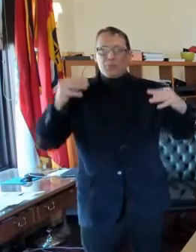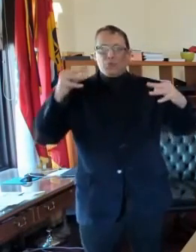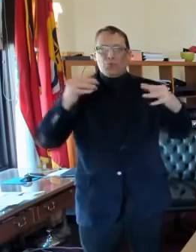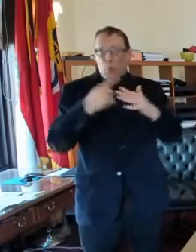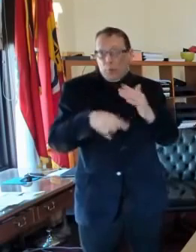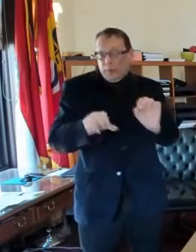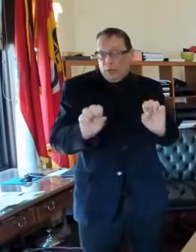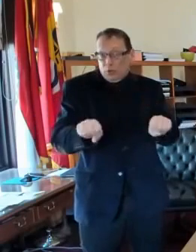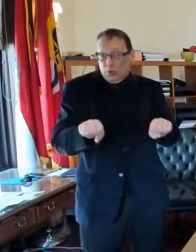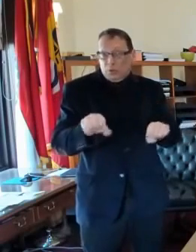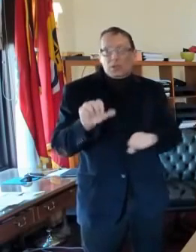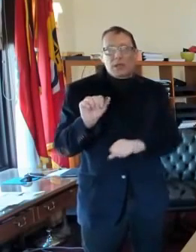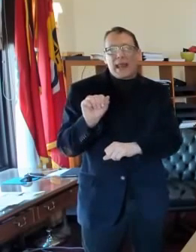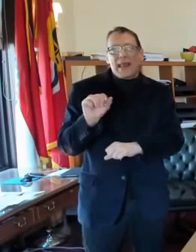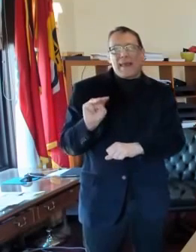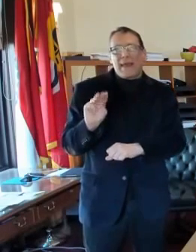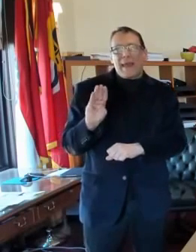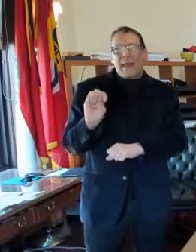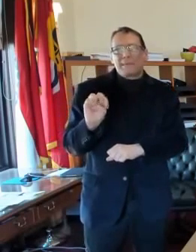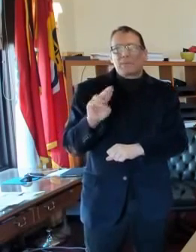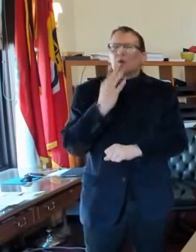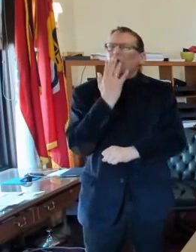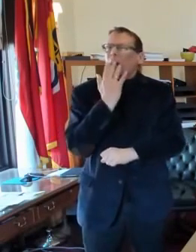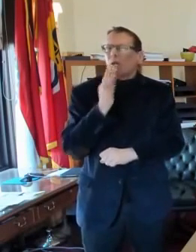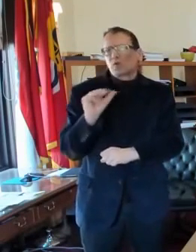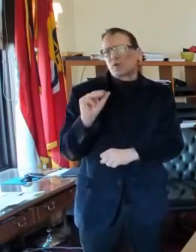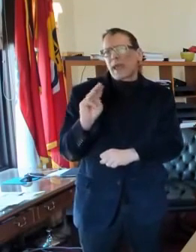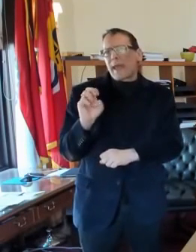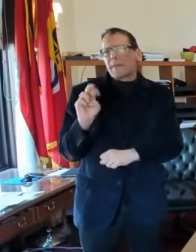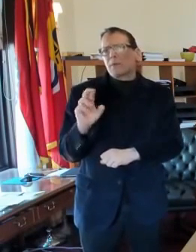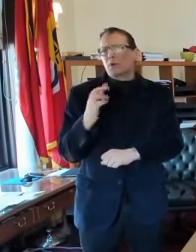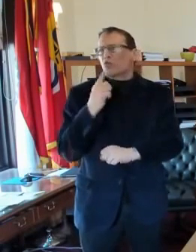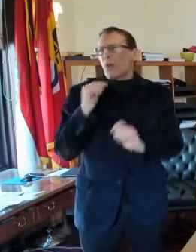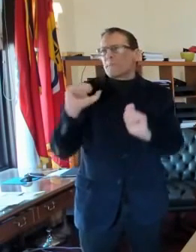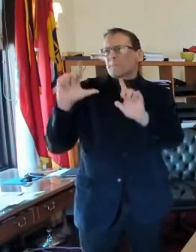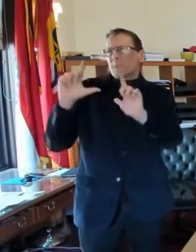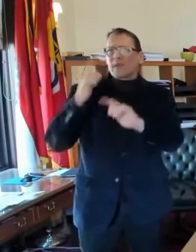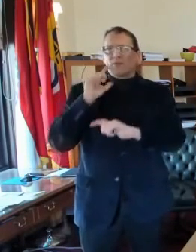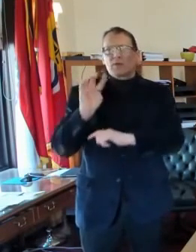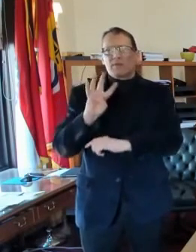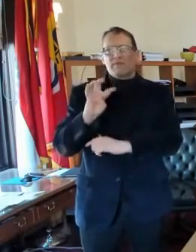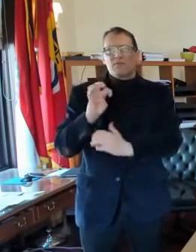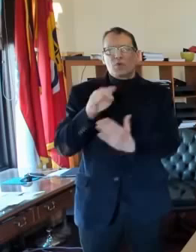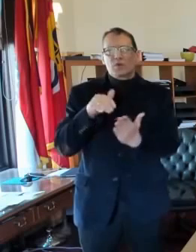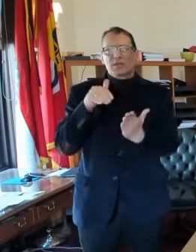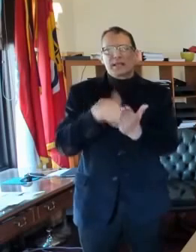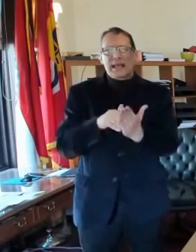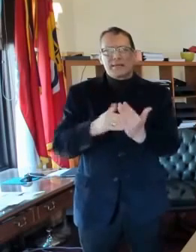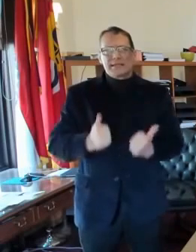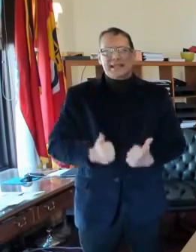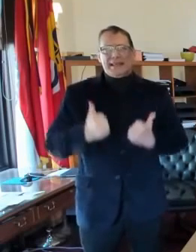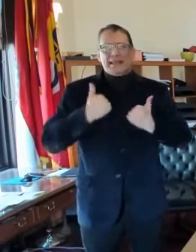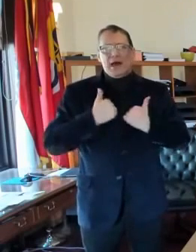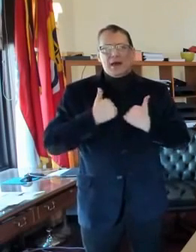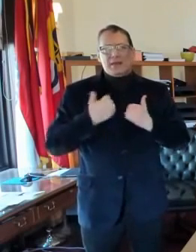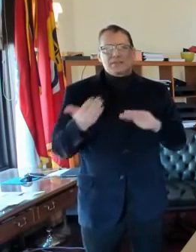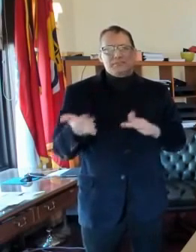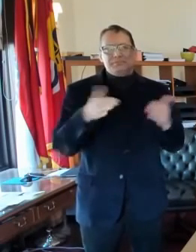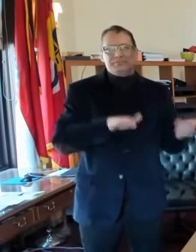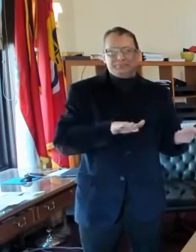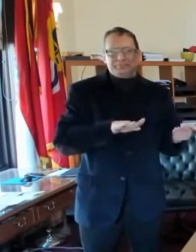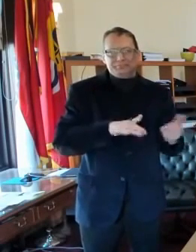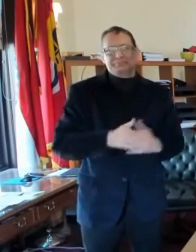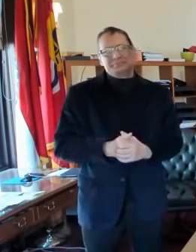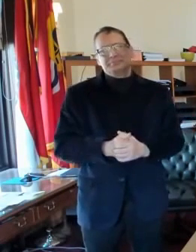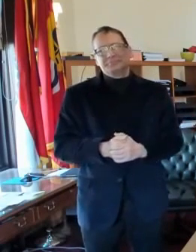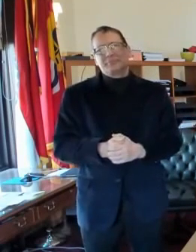could, amber, in response to the 400,000 lives lost to COVID.